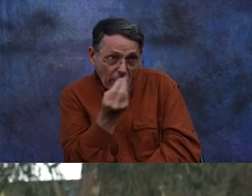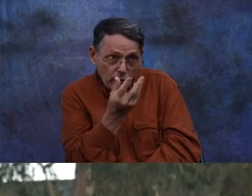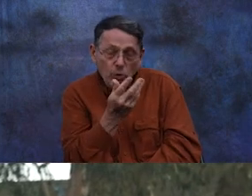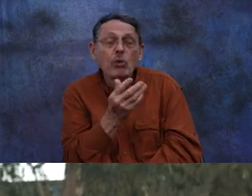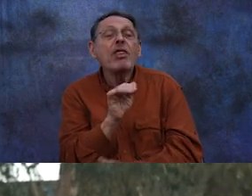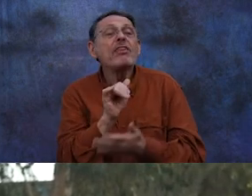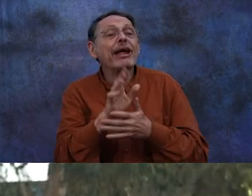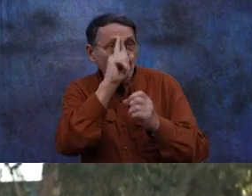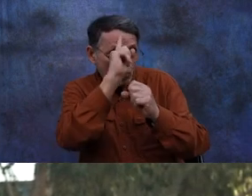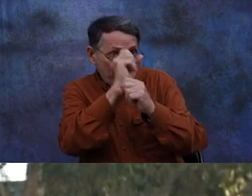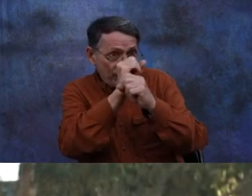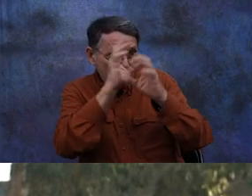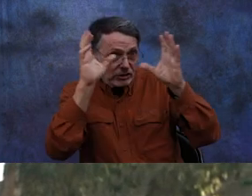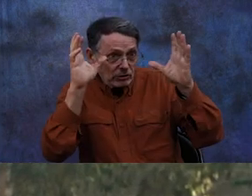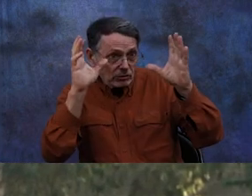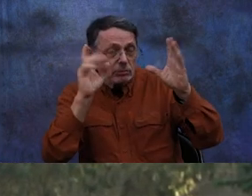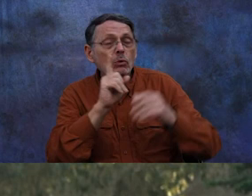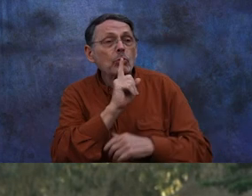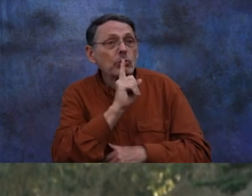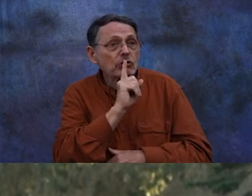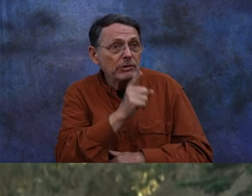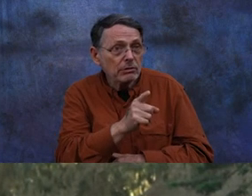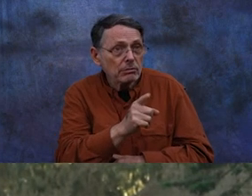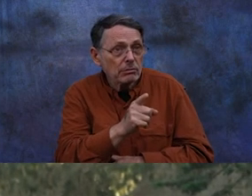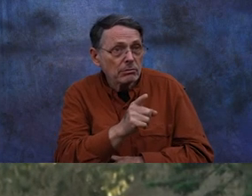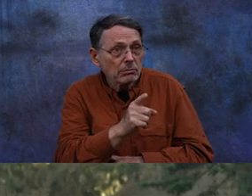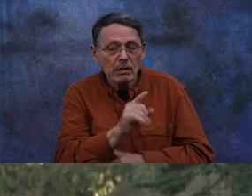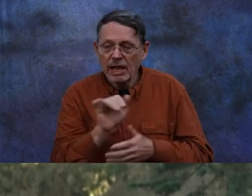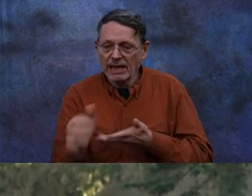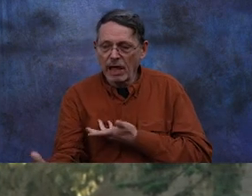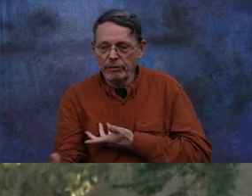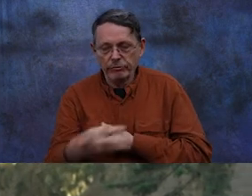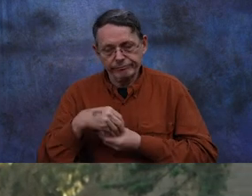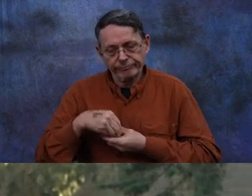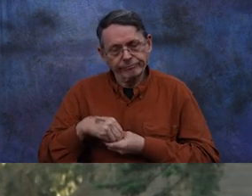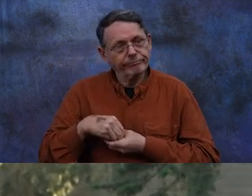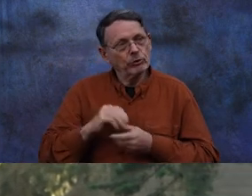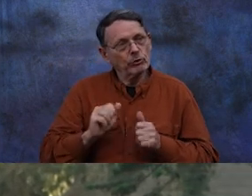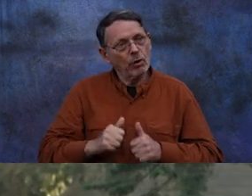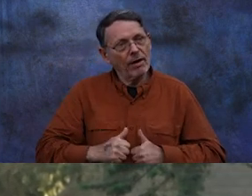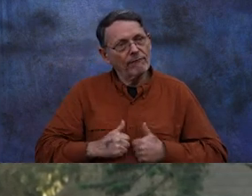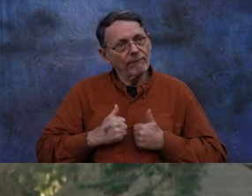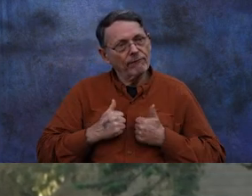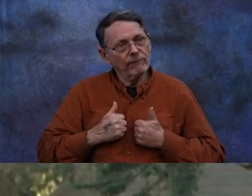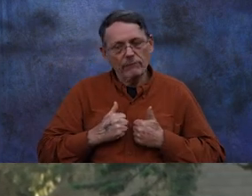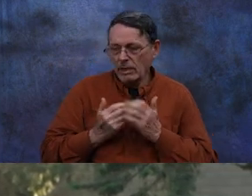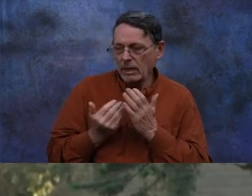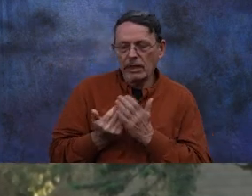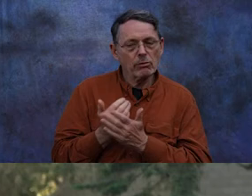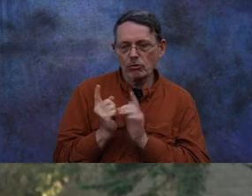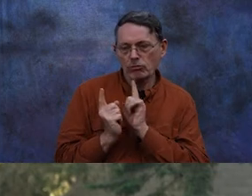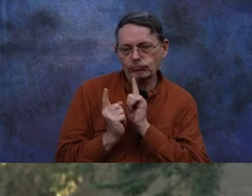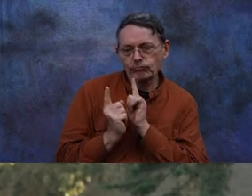had was real and that they're now a part of your life, a mentor, a guide on the